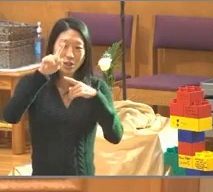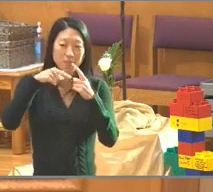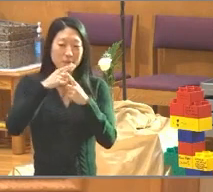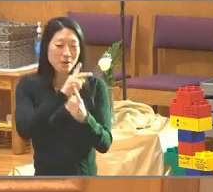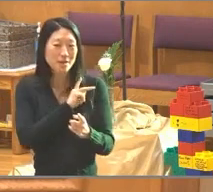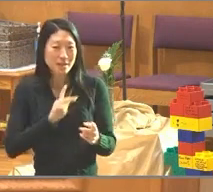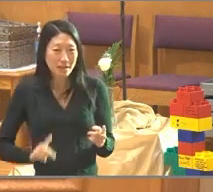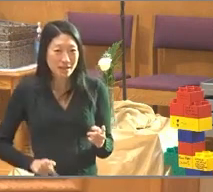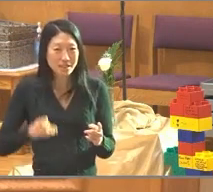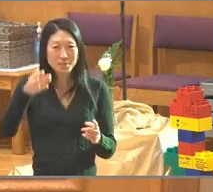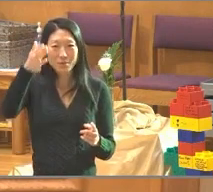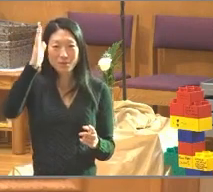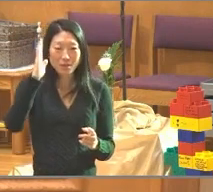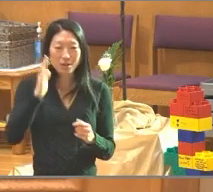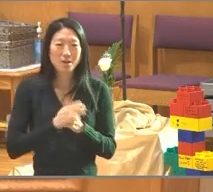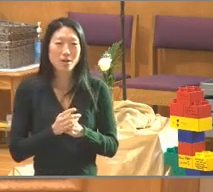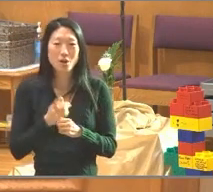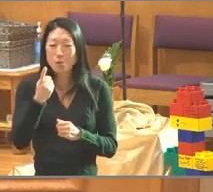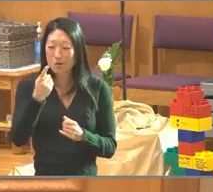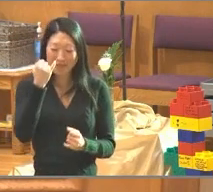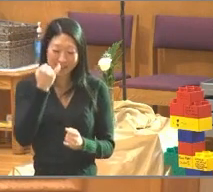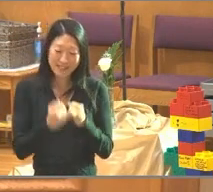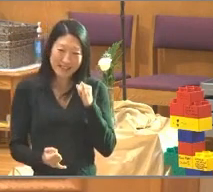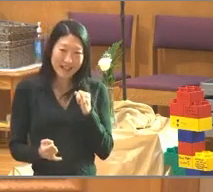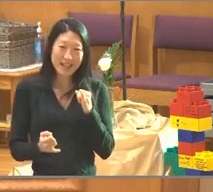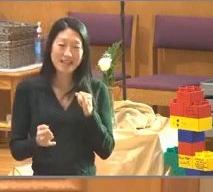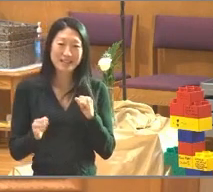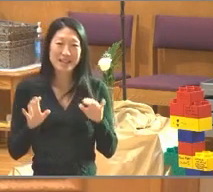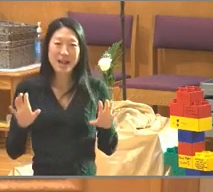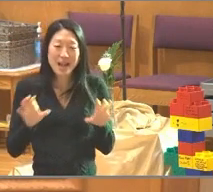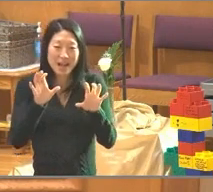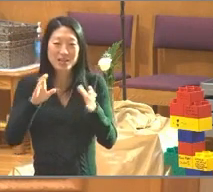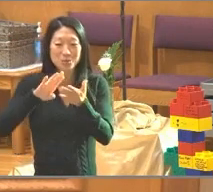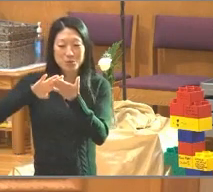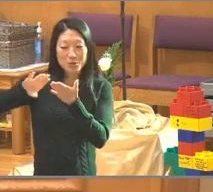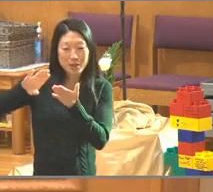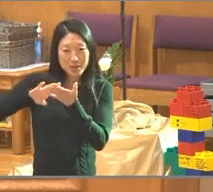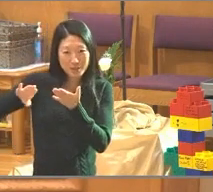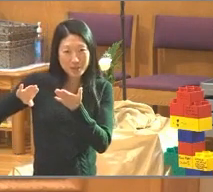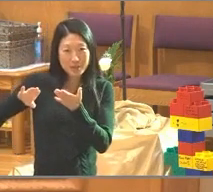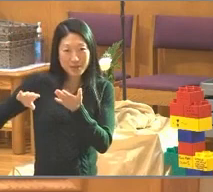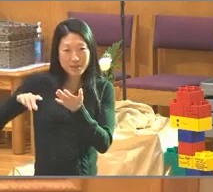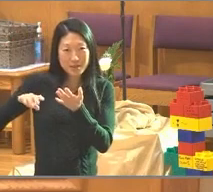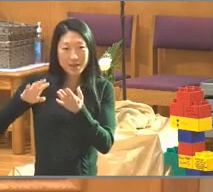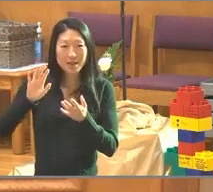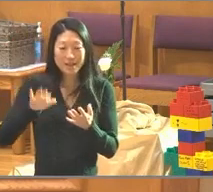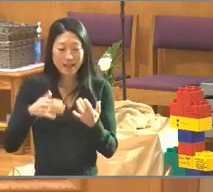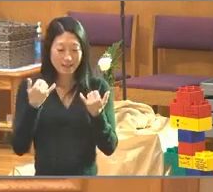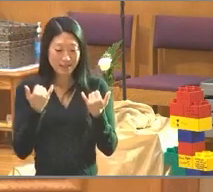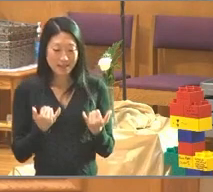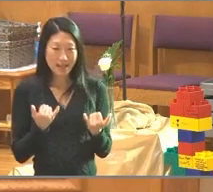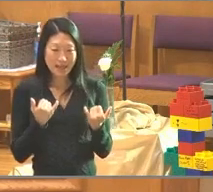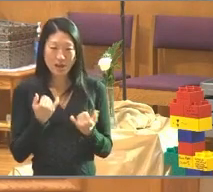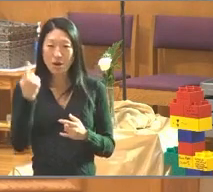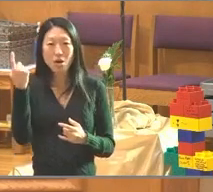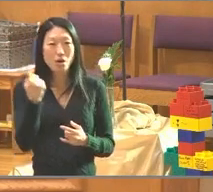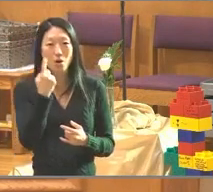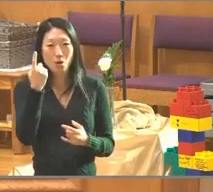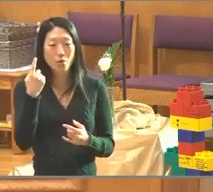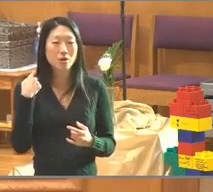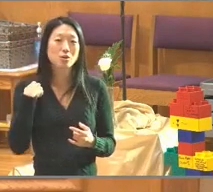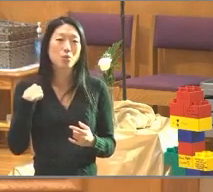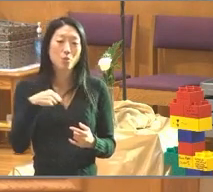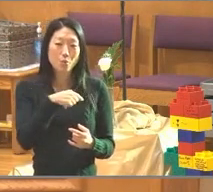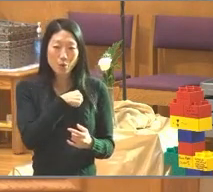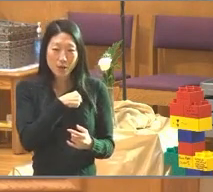of God. One of Jesus' last acts was forgiveness, and that is today and always.